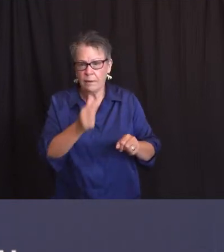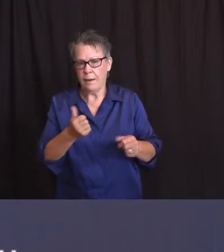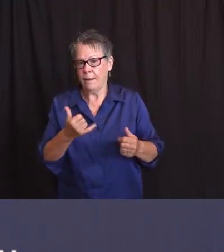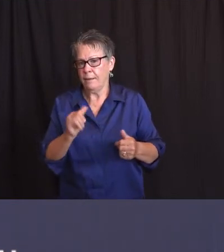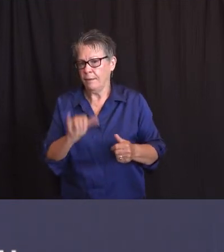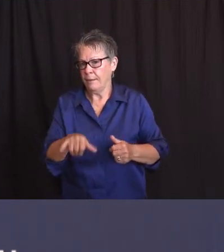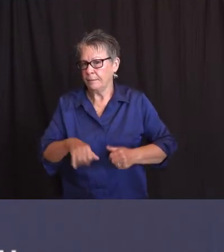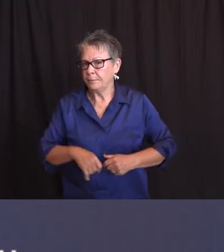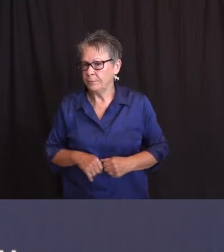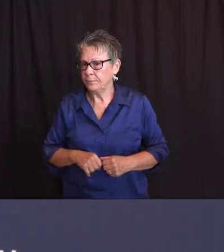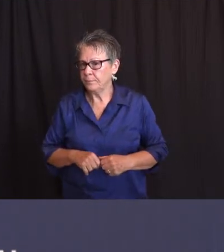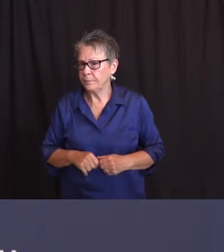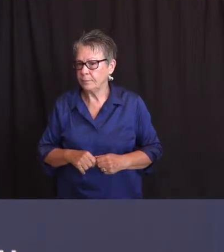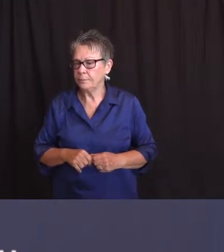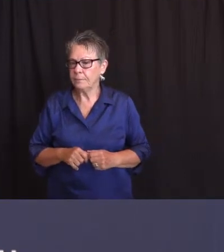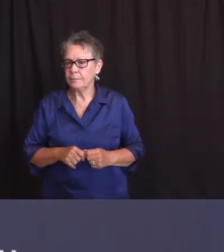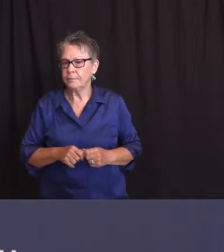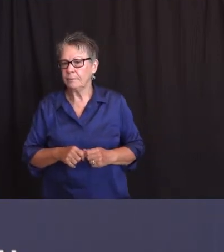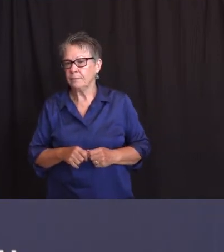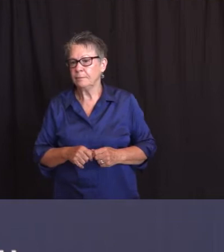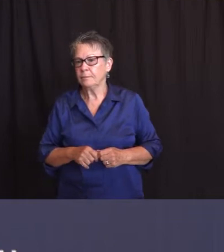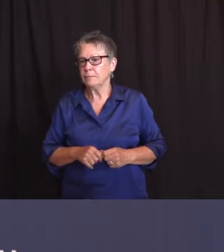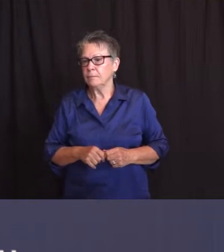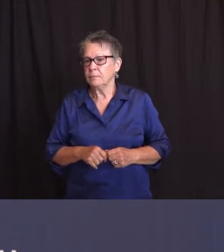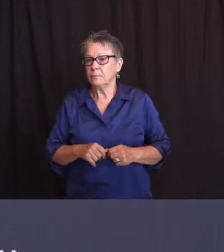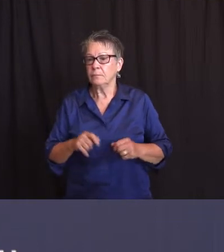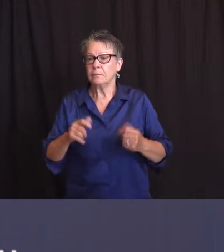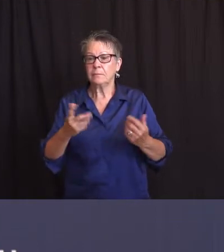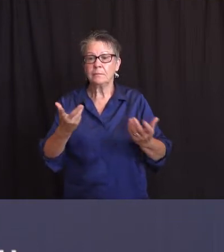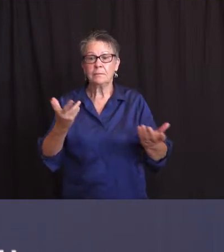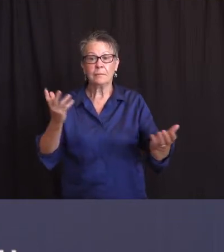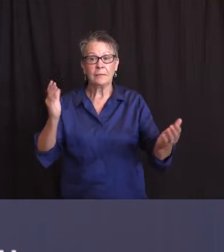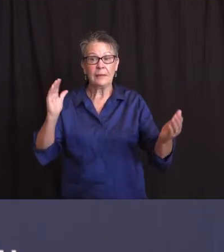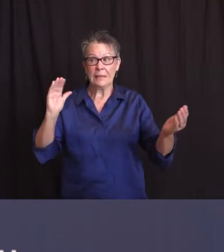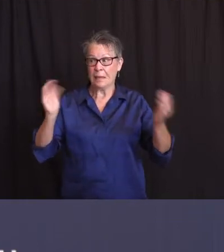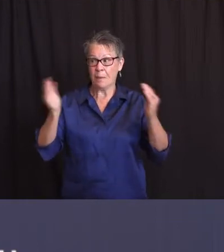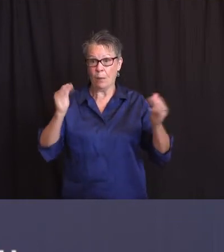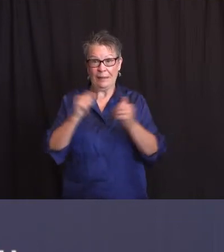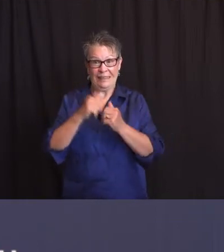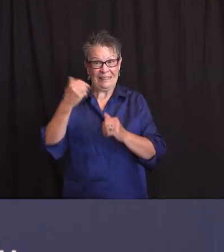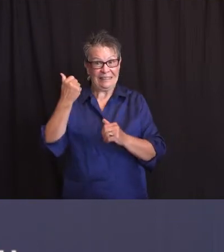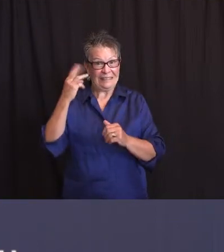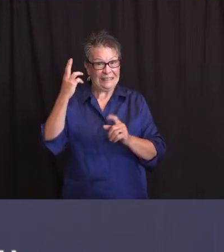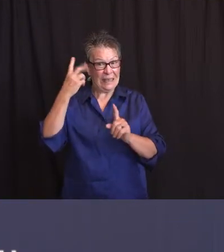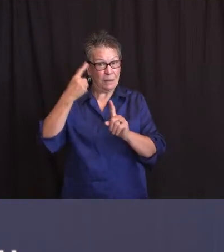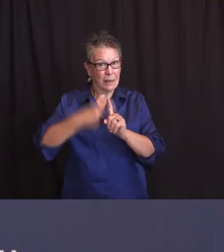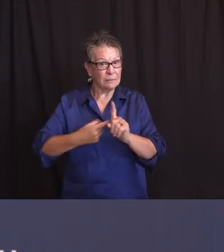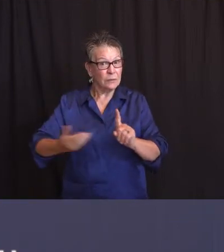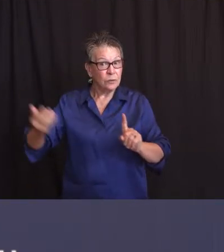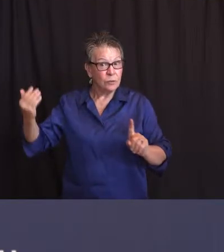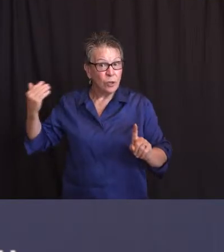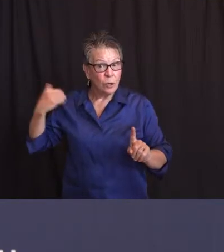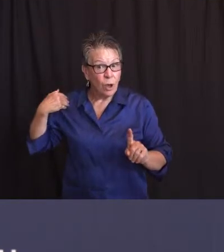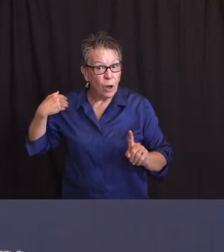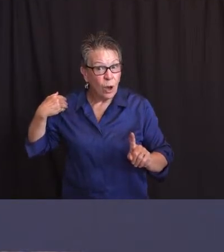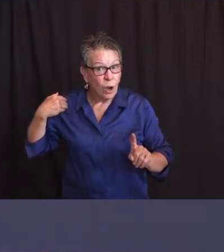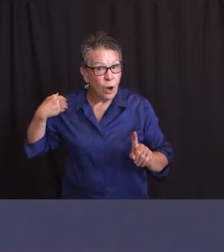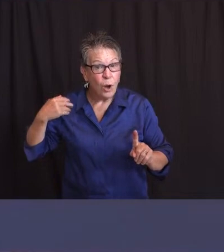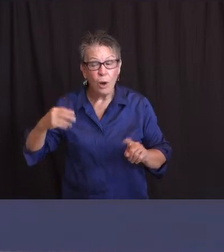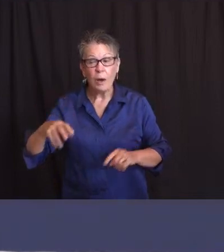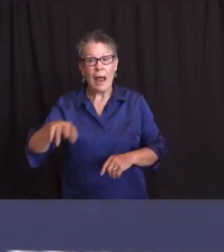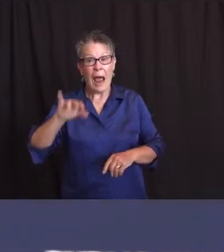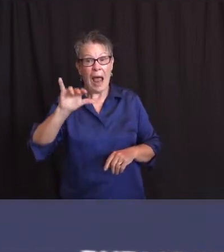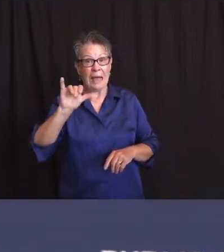dramatically different place 16 months ago, but even today, the percentage, you said this on our call earlier, has dropped. Yeah, the percentage